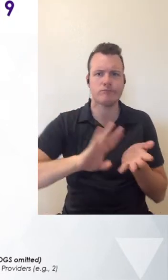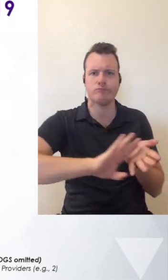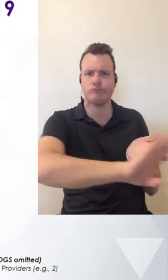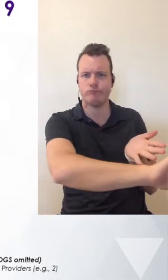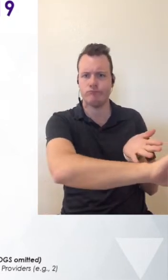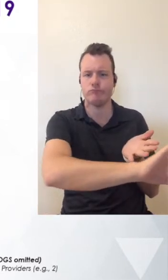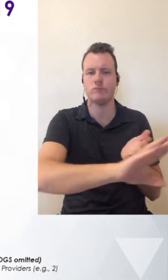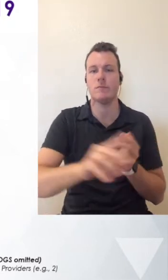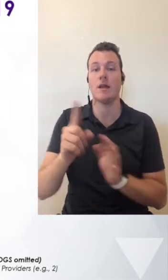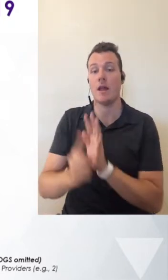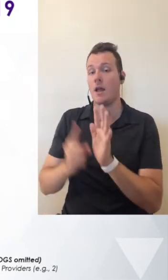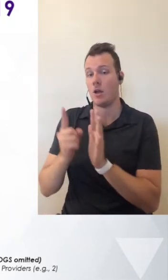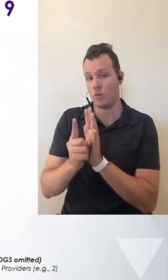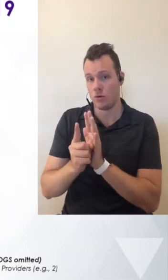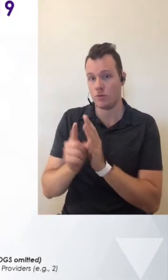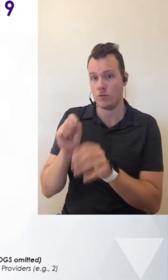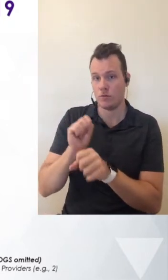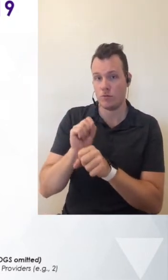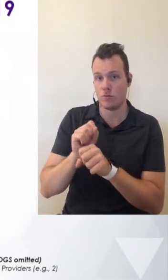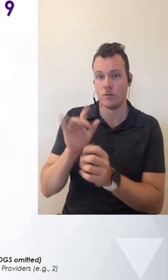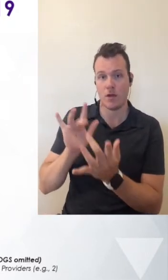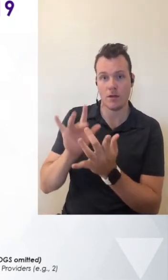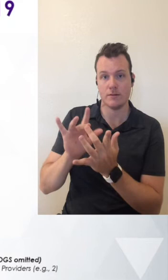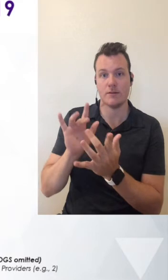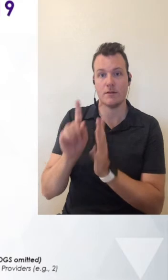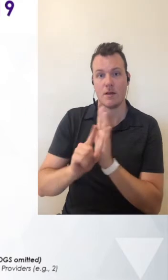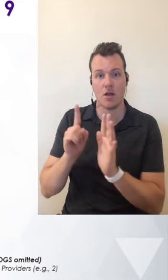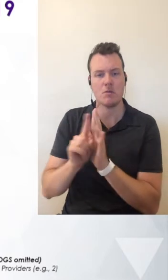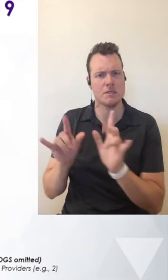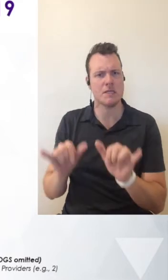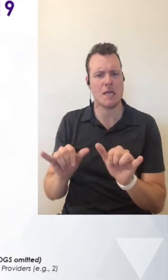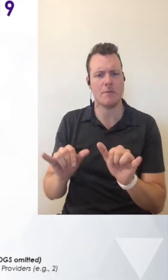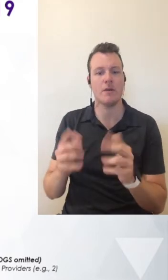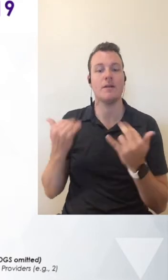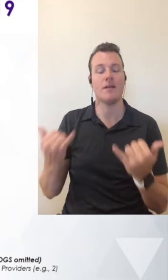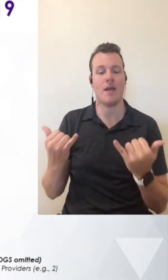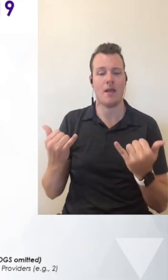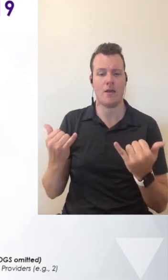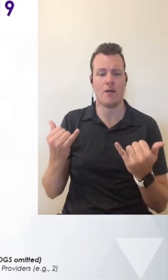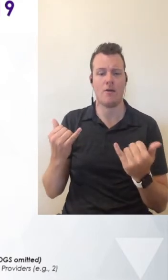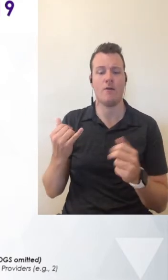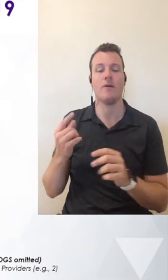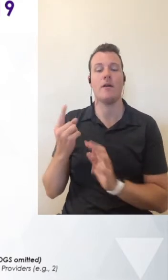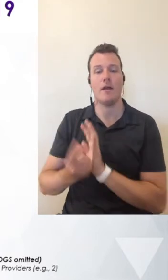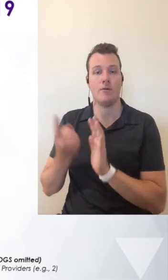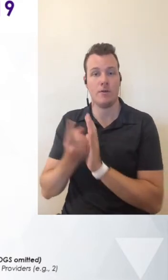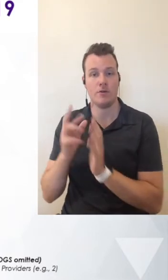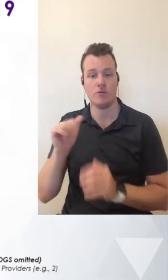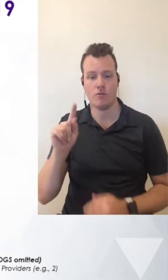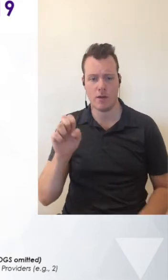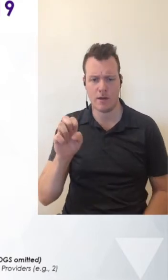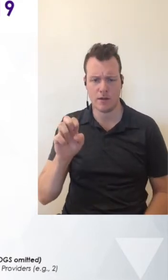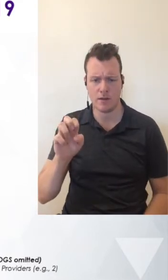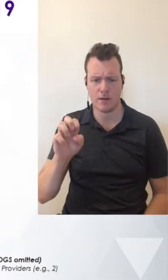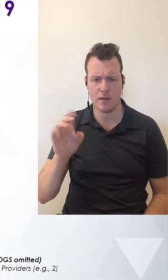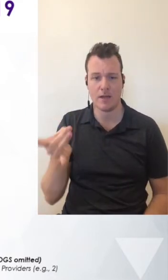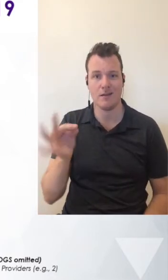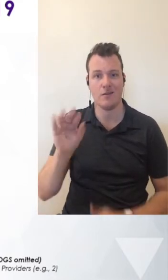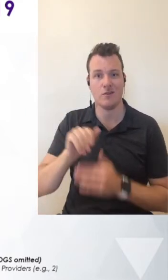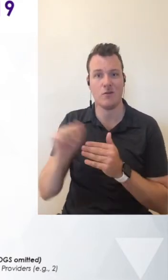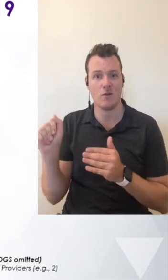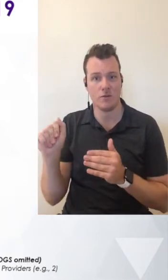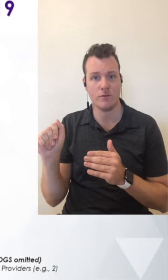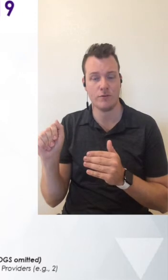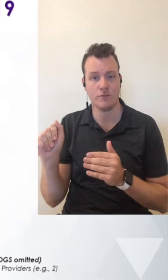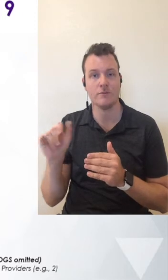stay the same, and my hourly rate is now $89.29. This is based primarily on